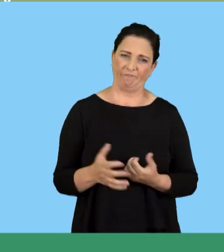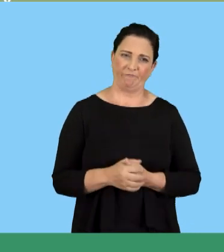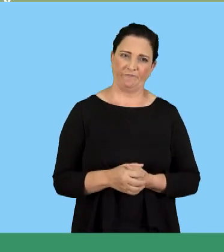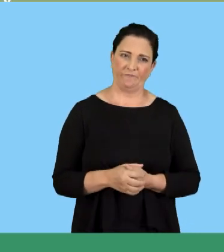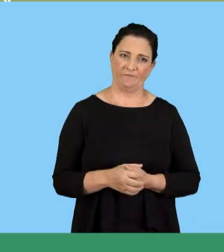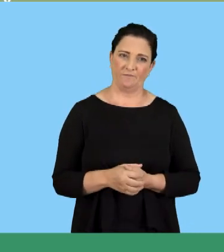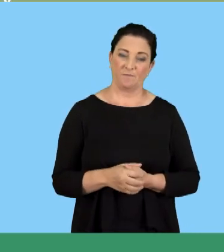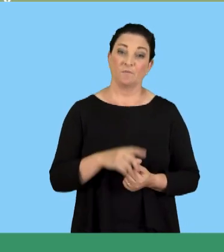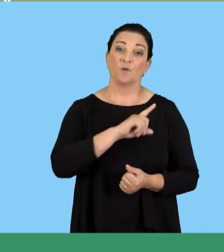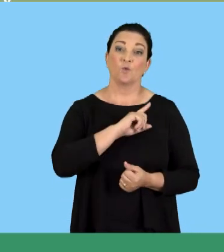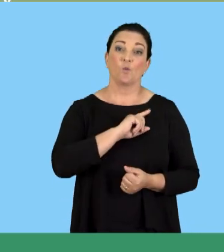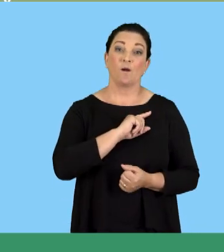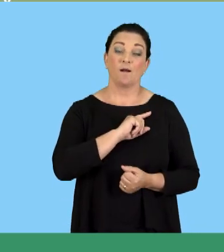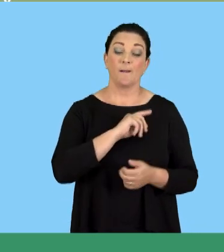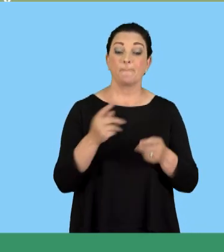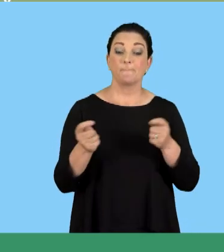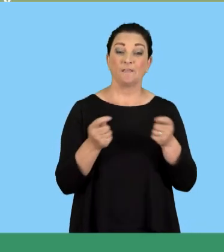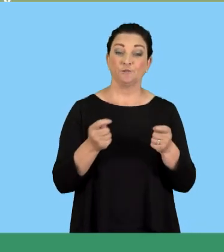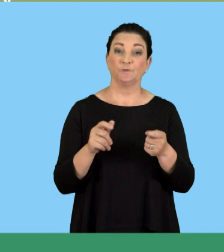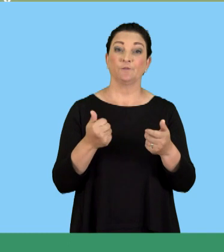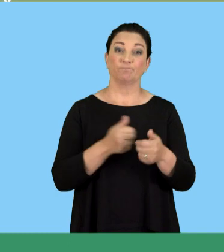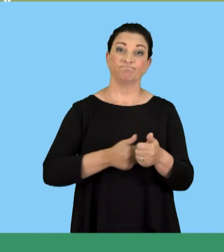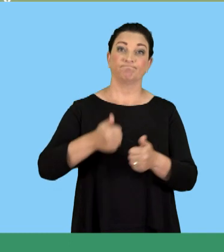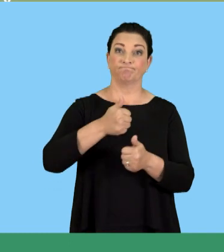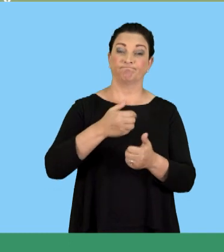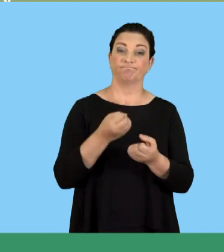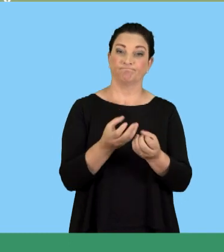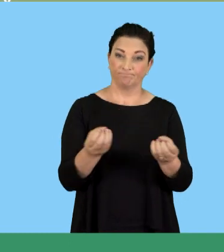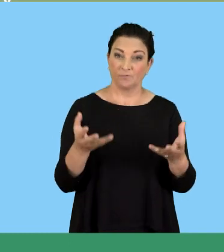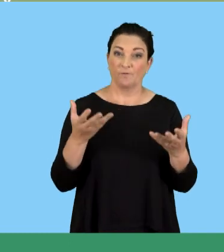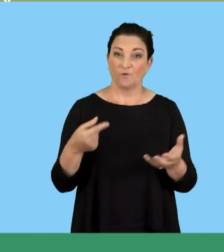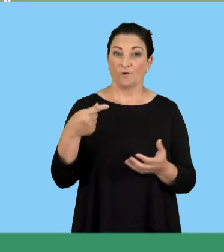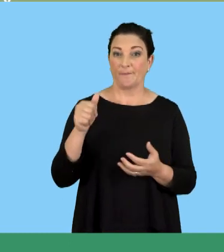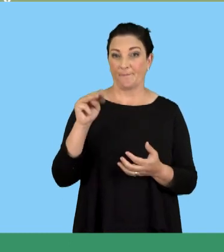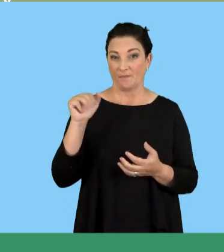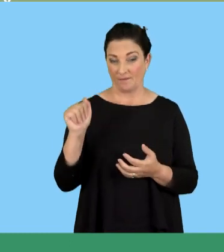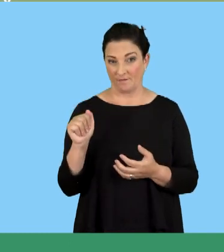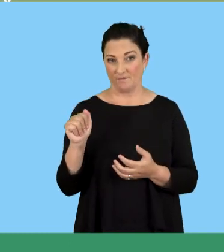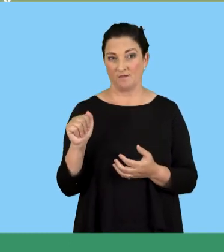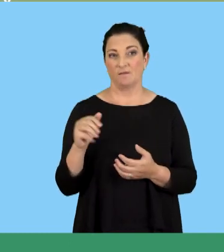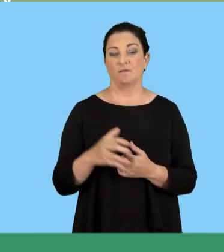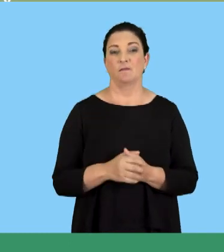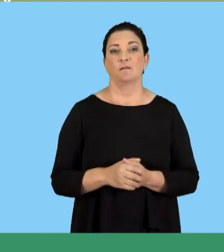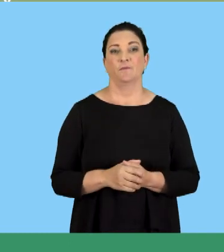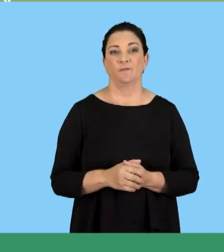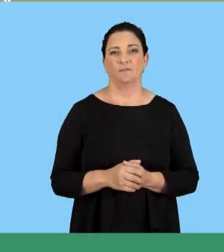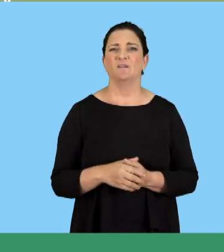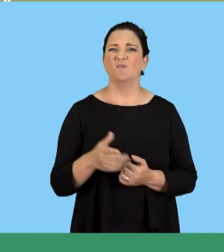the management of Gamma Events uses some of their profit to buy antiretroviral treatment for